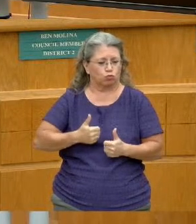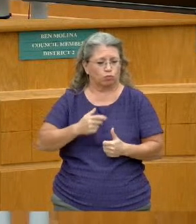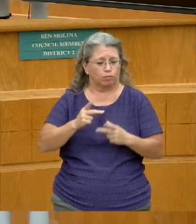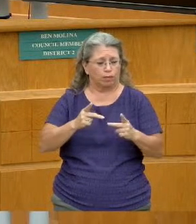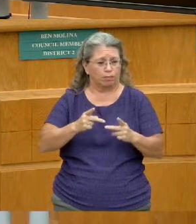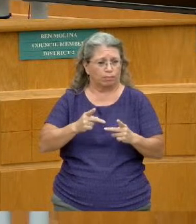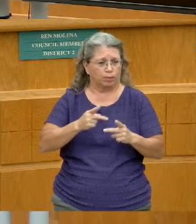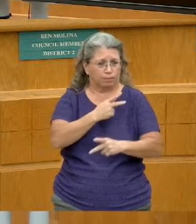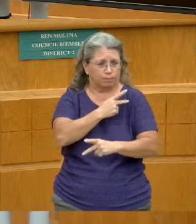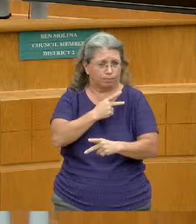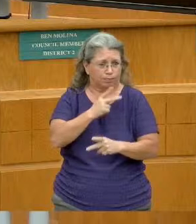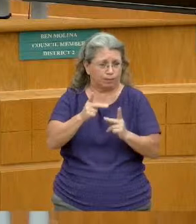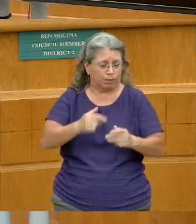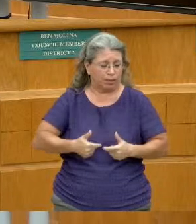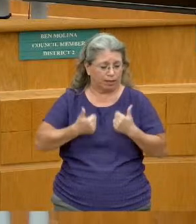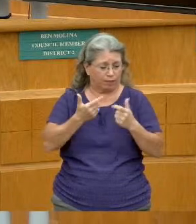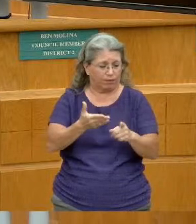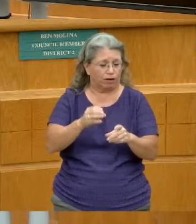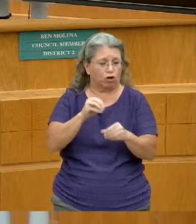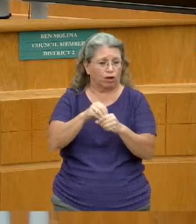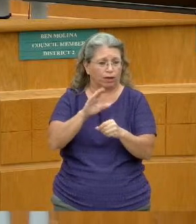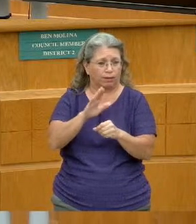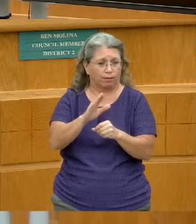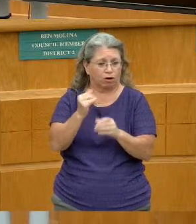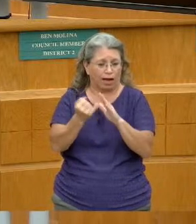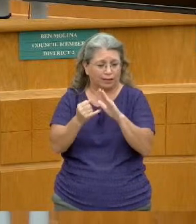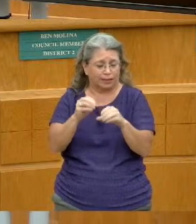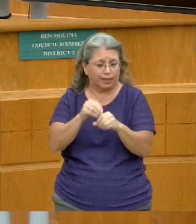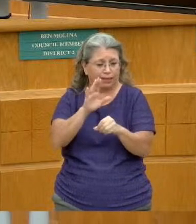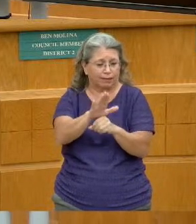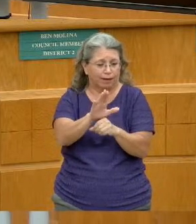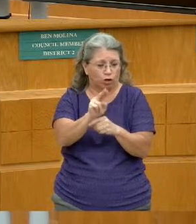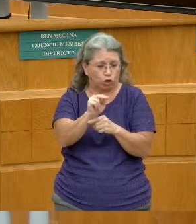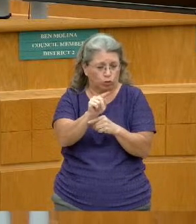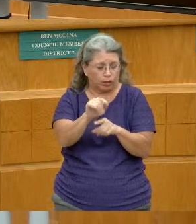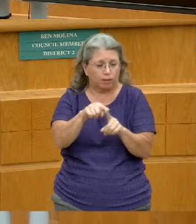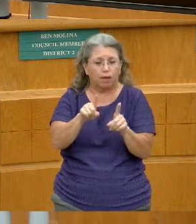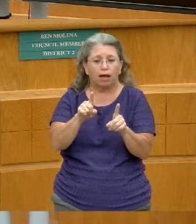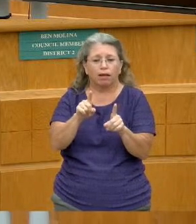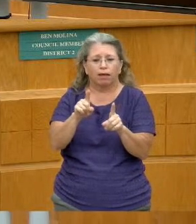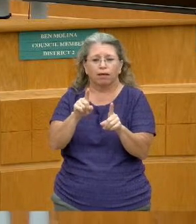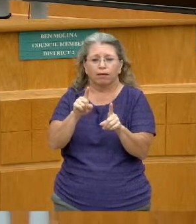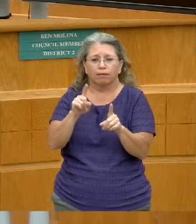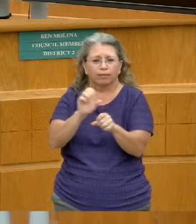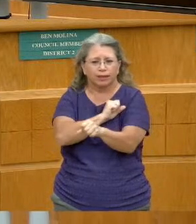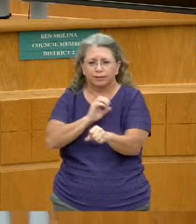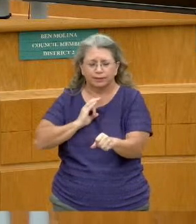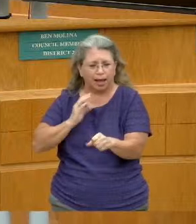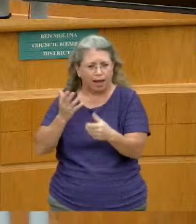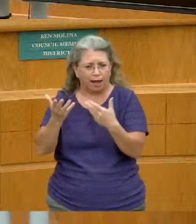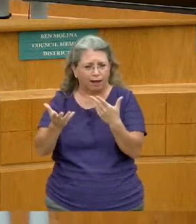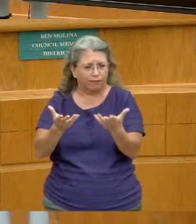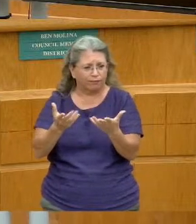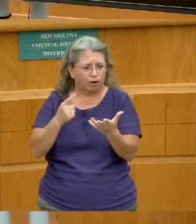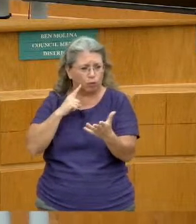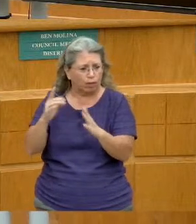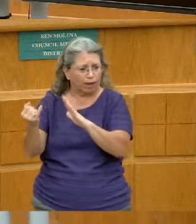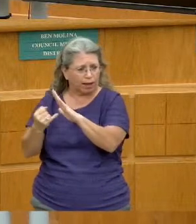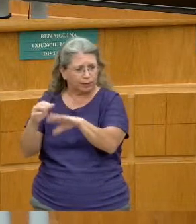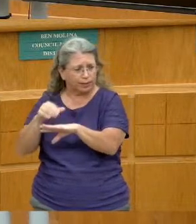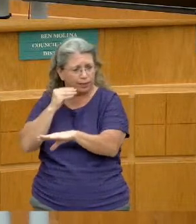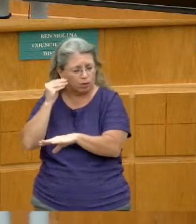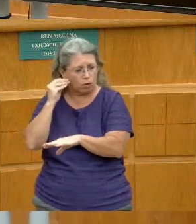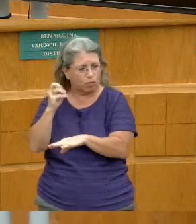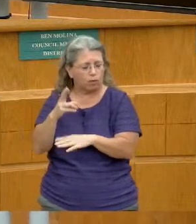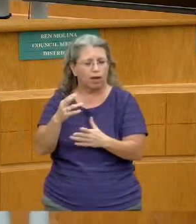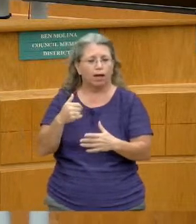they also being isolated at home? That I don't know about, but I think the health department is helping. That's one of the things they'll be managing. They have